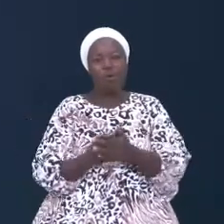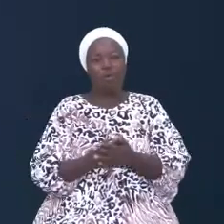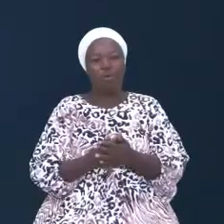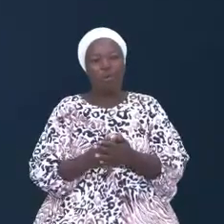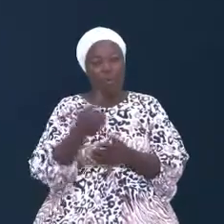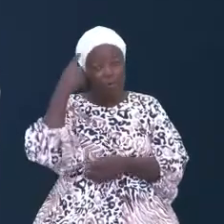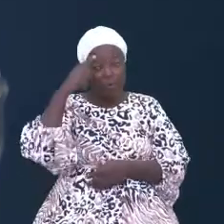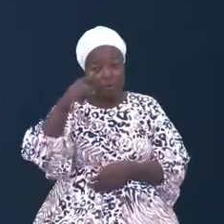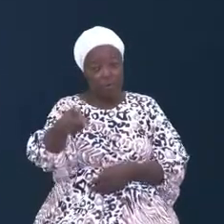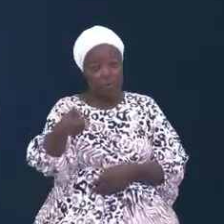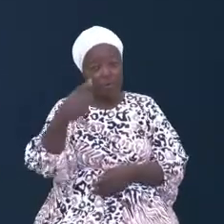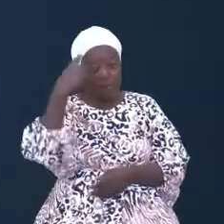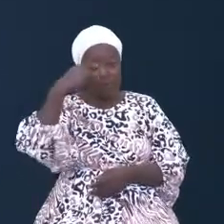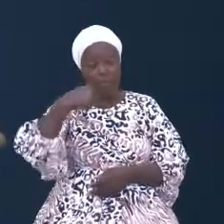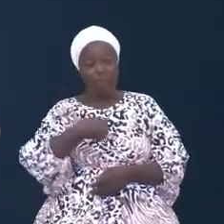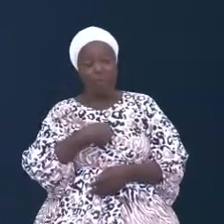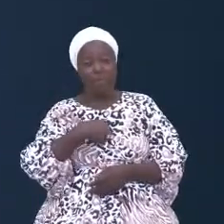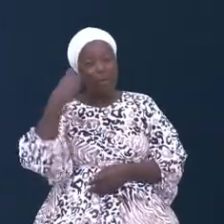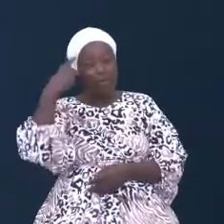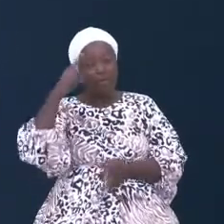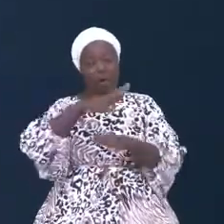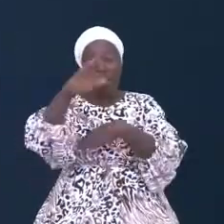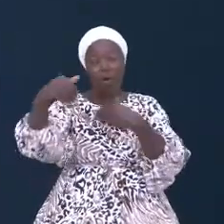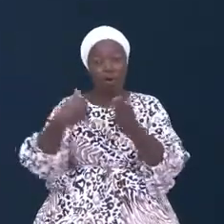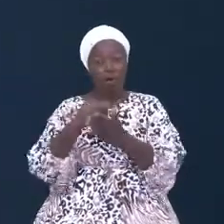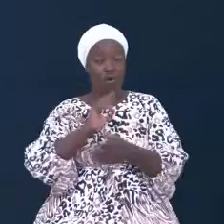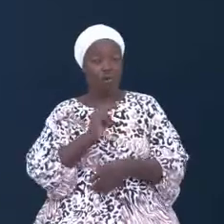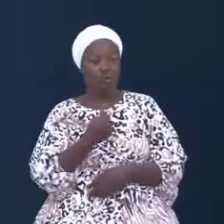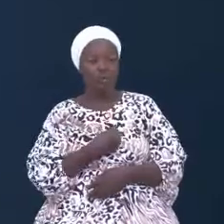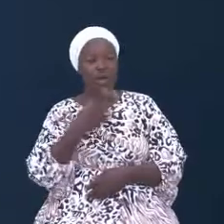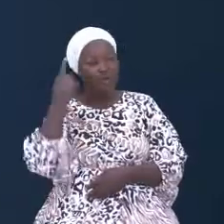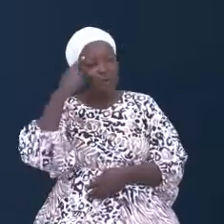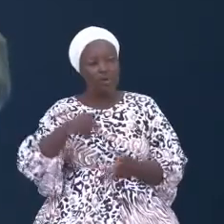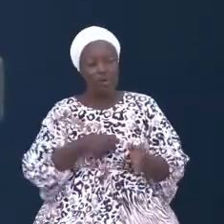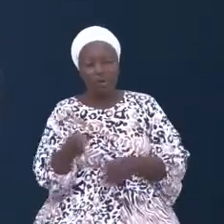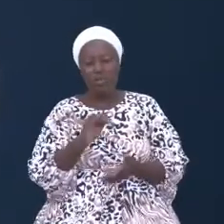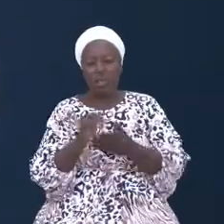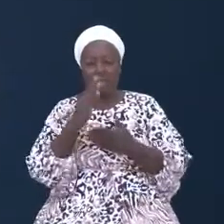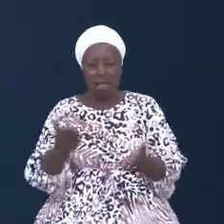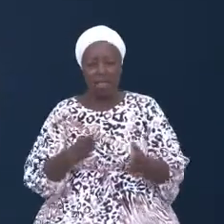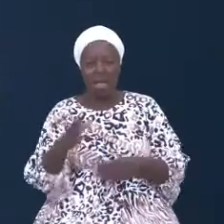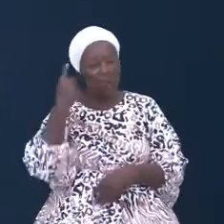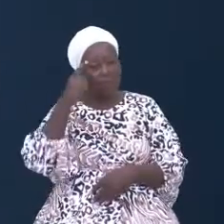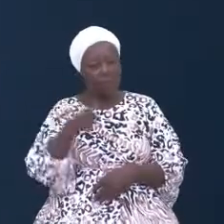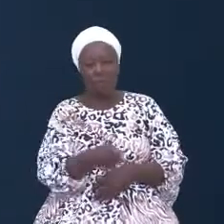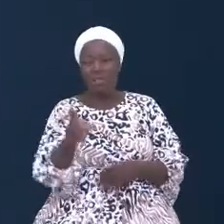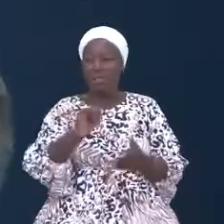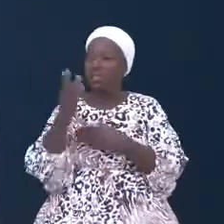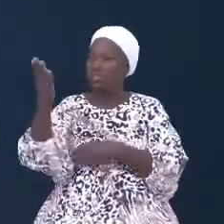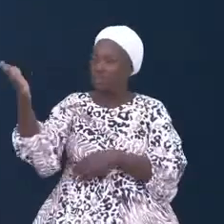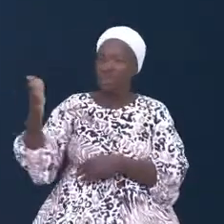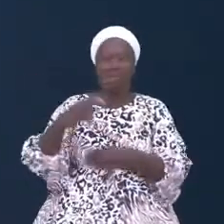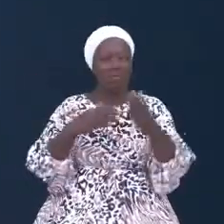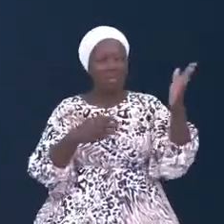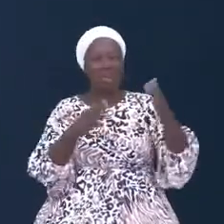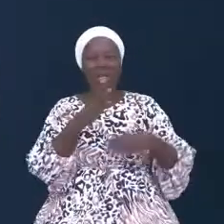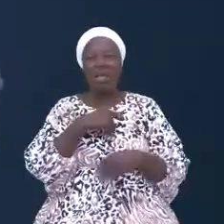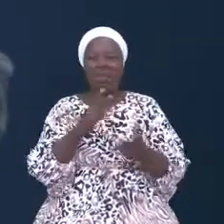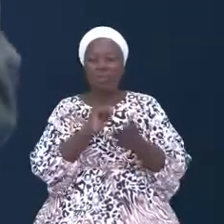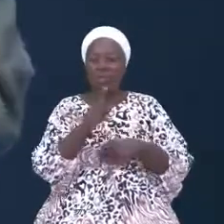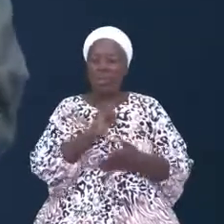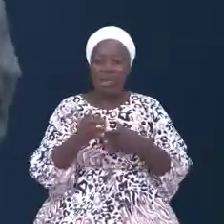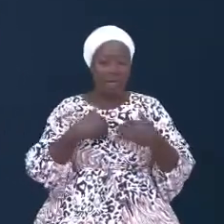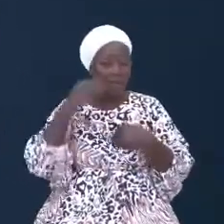you, for me, for us all, for those who are here, for those who have heard, for those who have not heard.